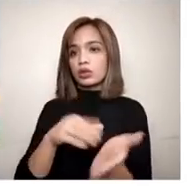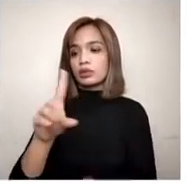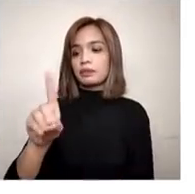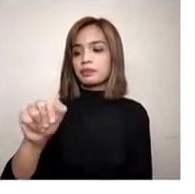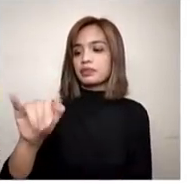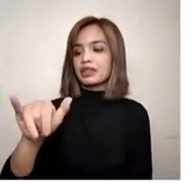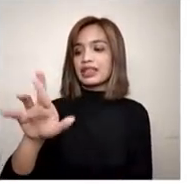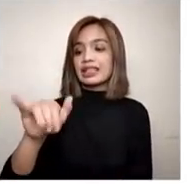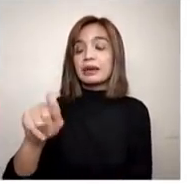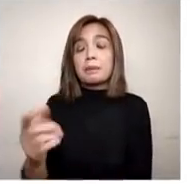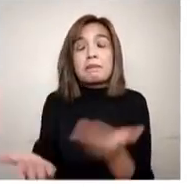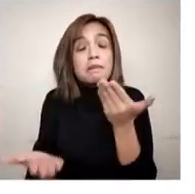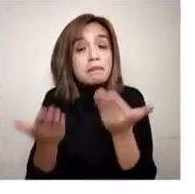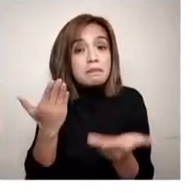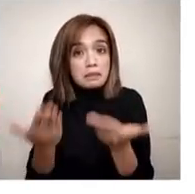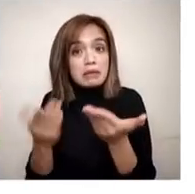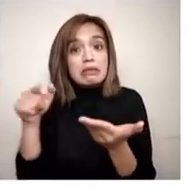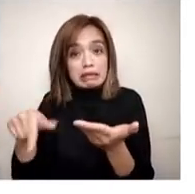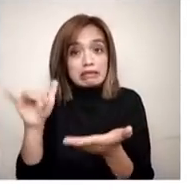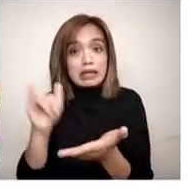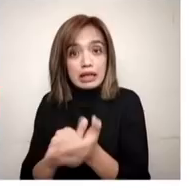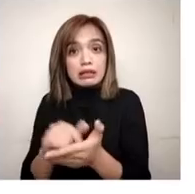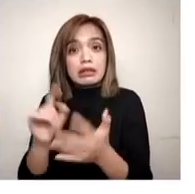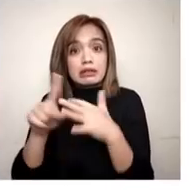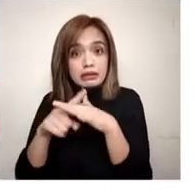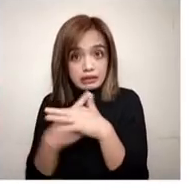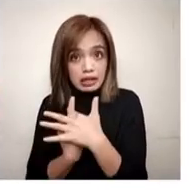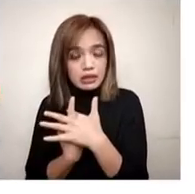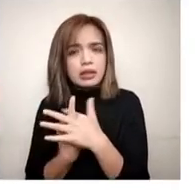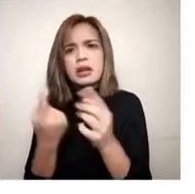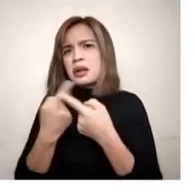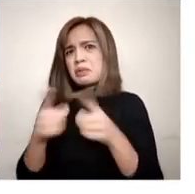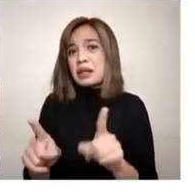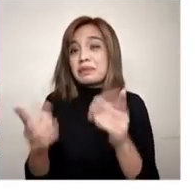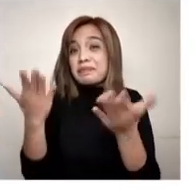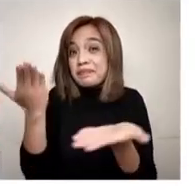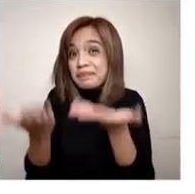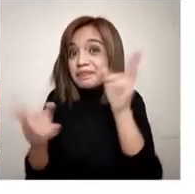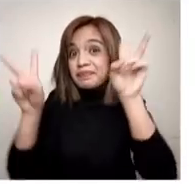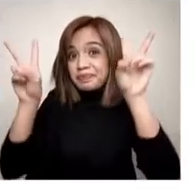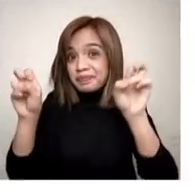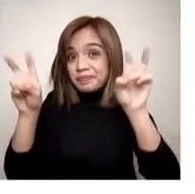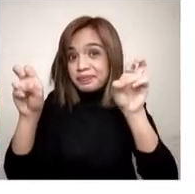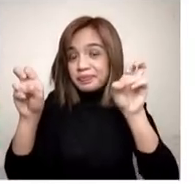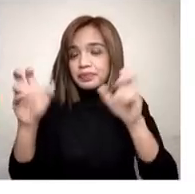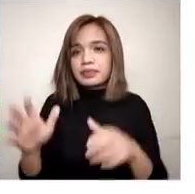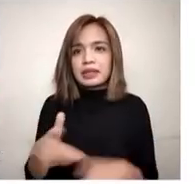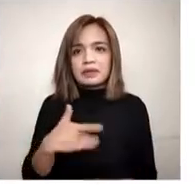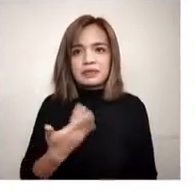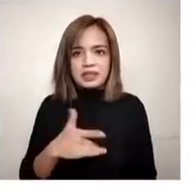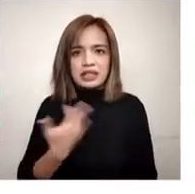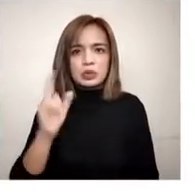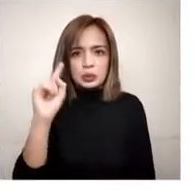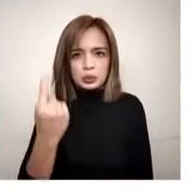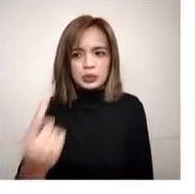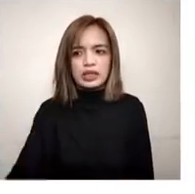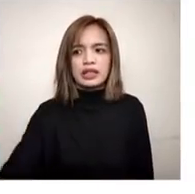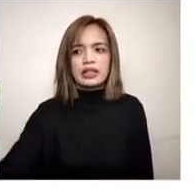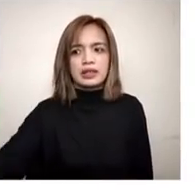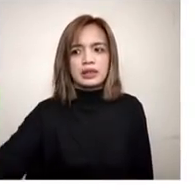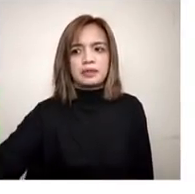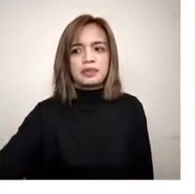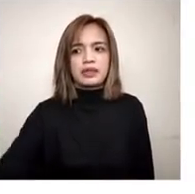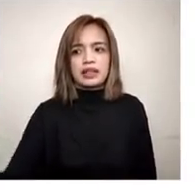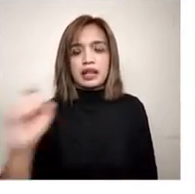be just the tip of the iceberg, but it is a maybe. It is a feeling that we have. And those feelings need to